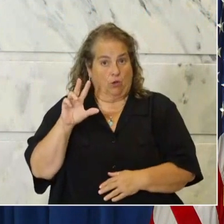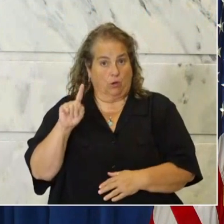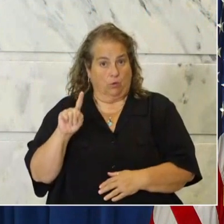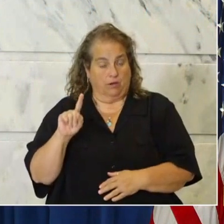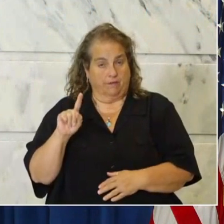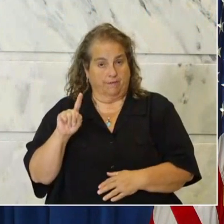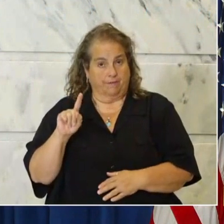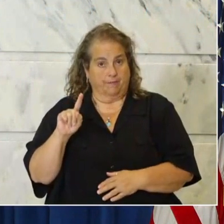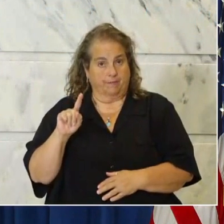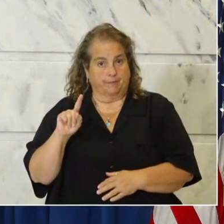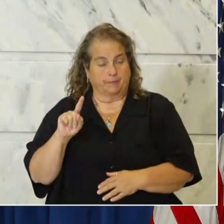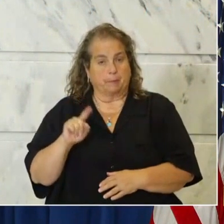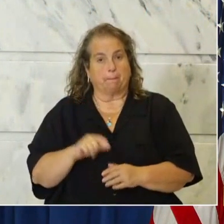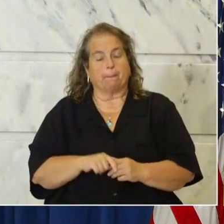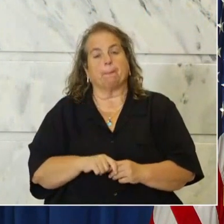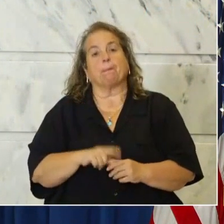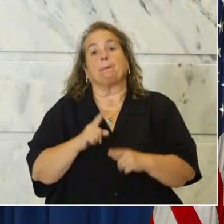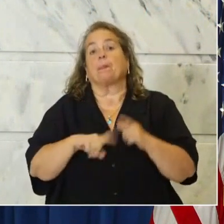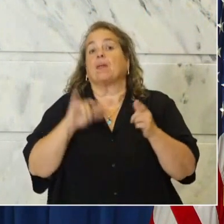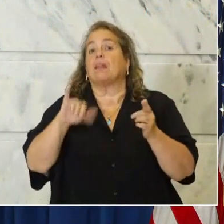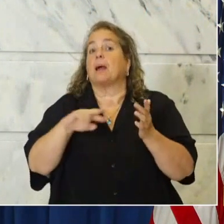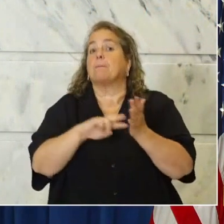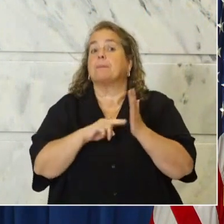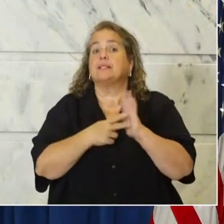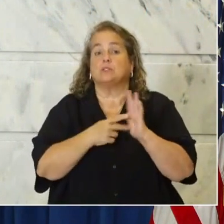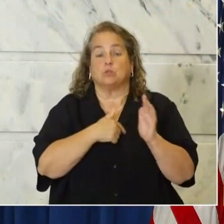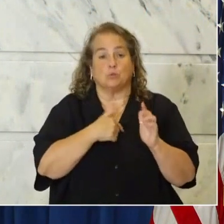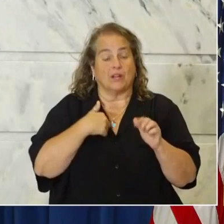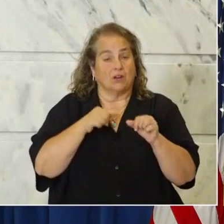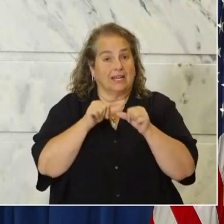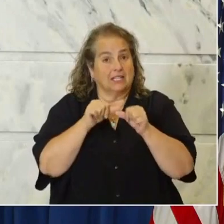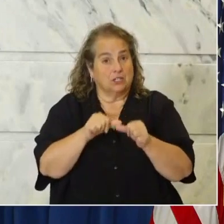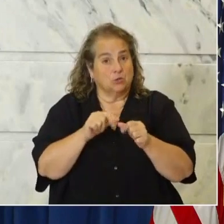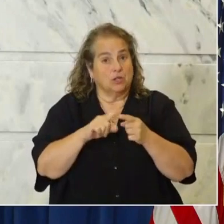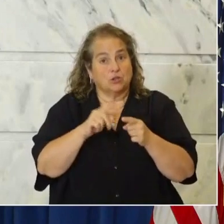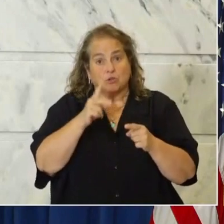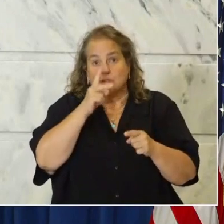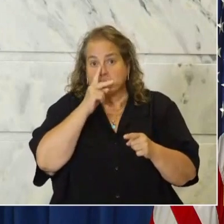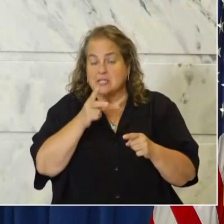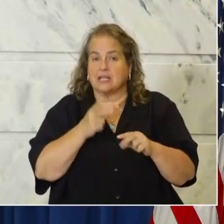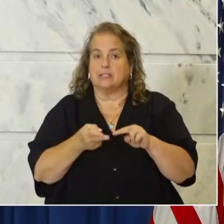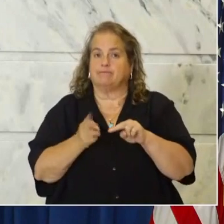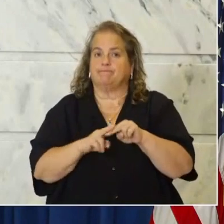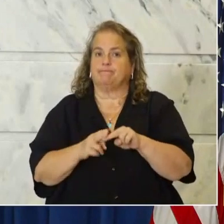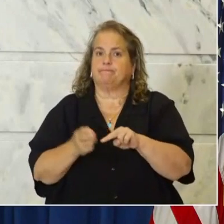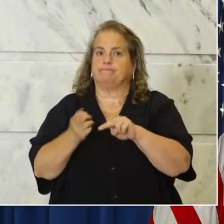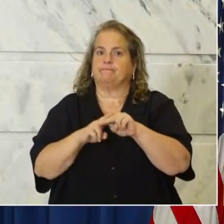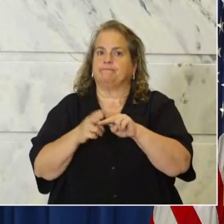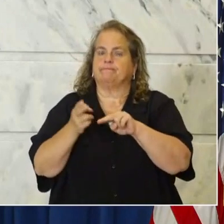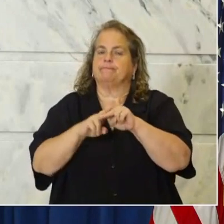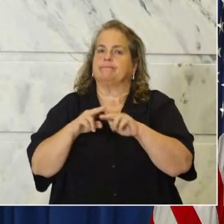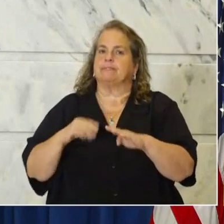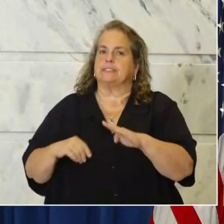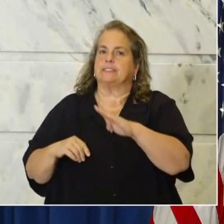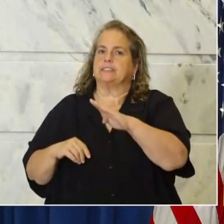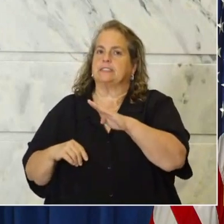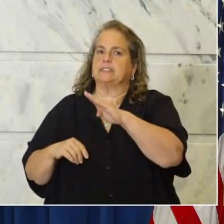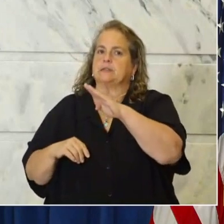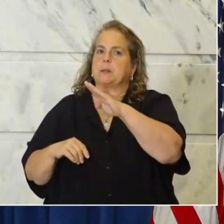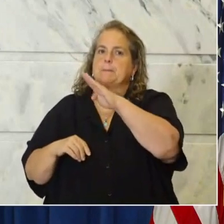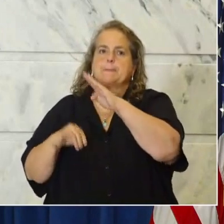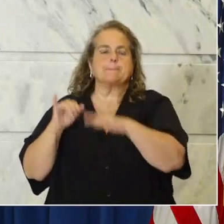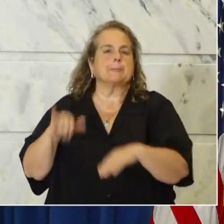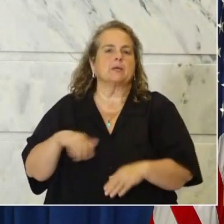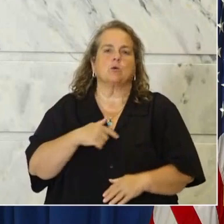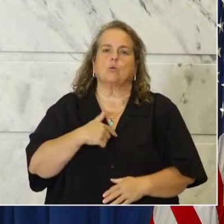25,931. What it means is that we are continuing to see an increase and a growth that we